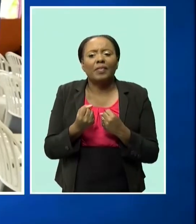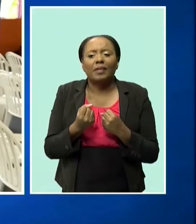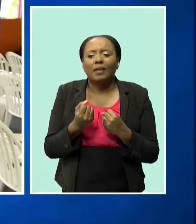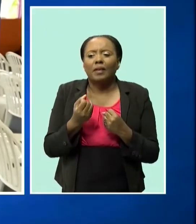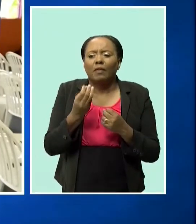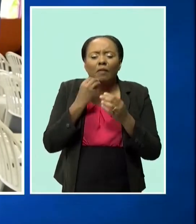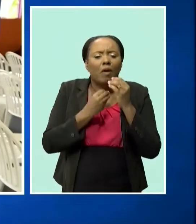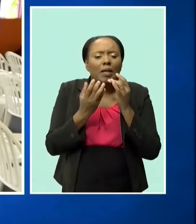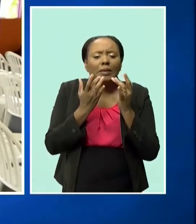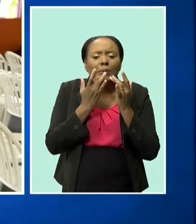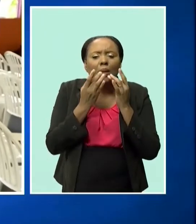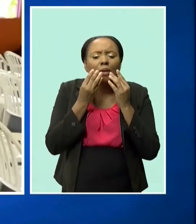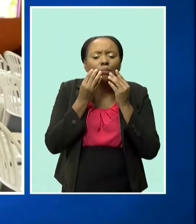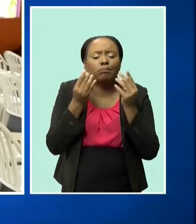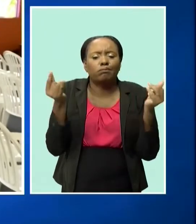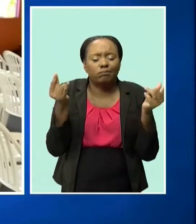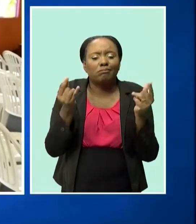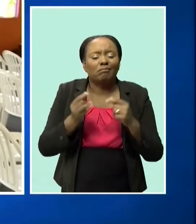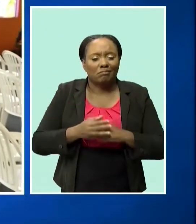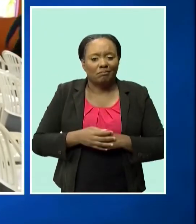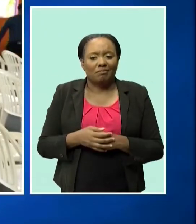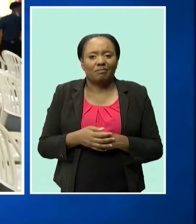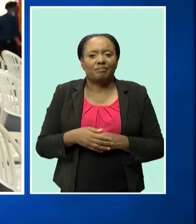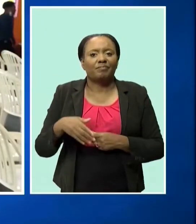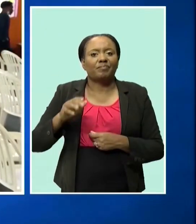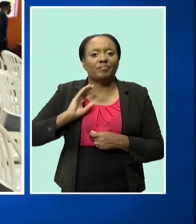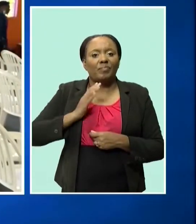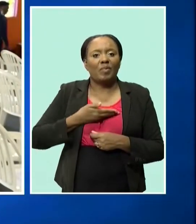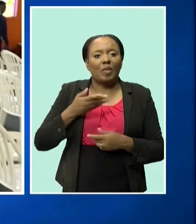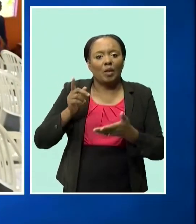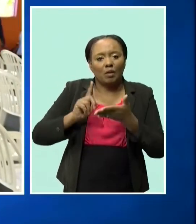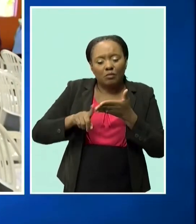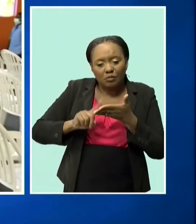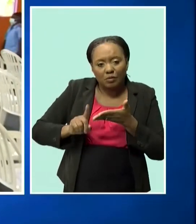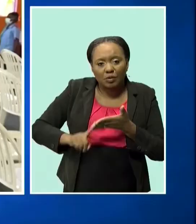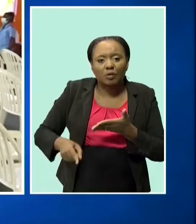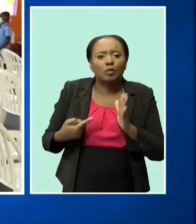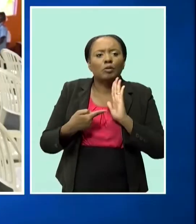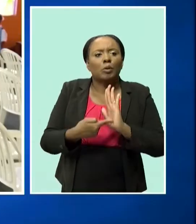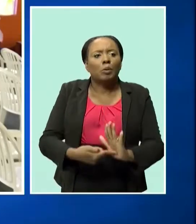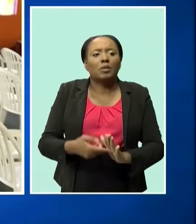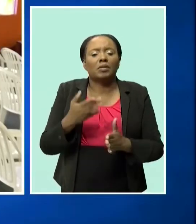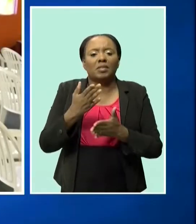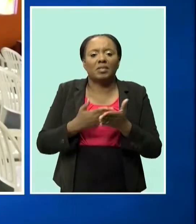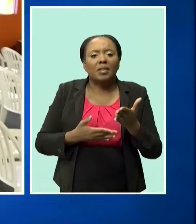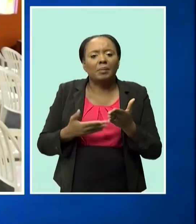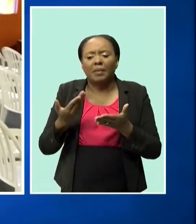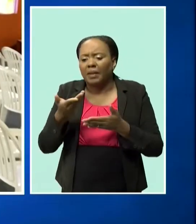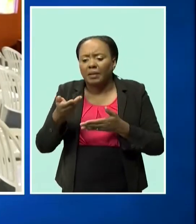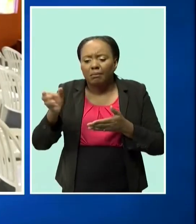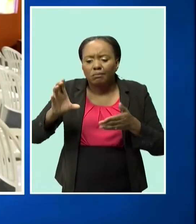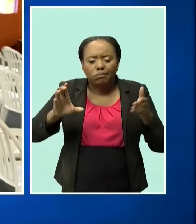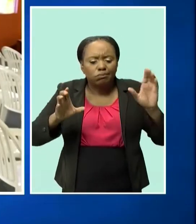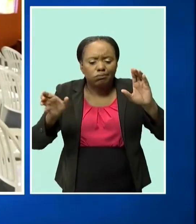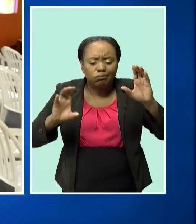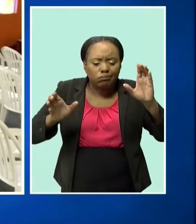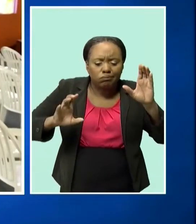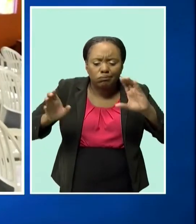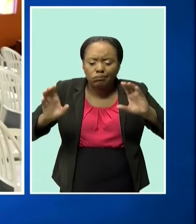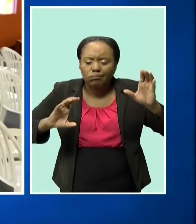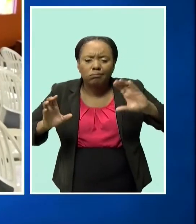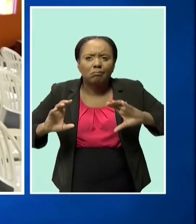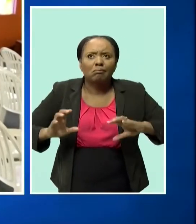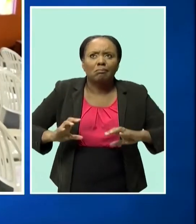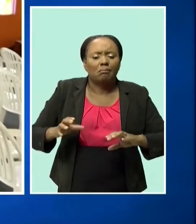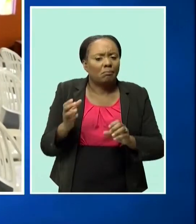about affordable, our research has shown us that some of the ingredients that have now been substituted, in fact, making some of